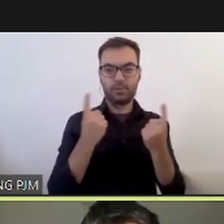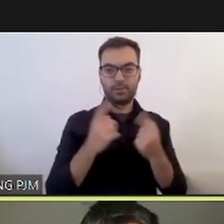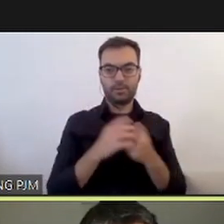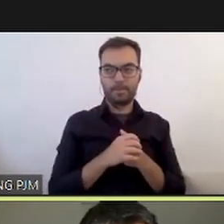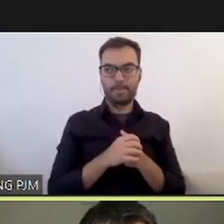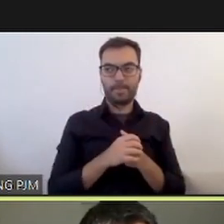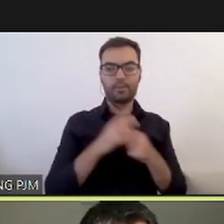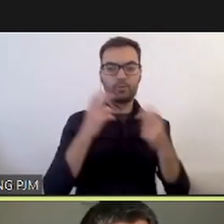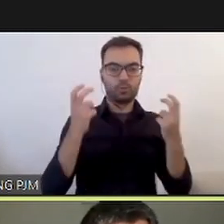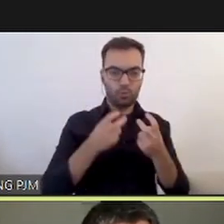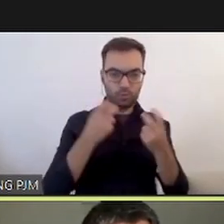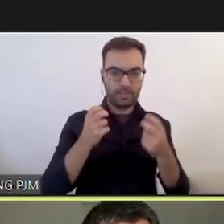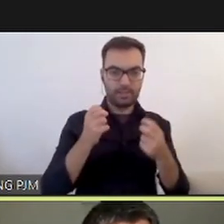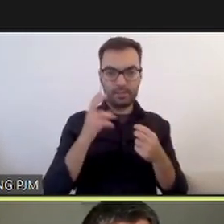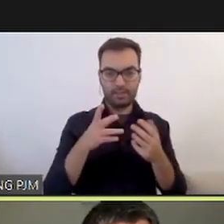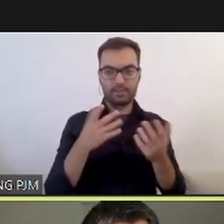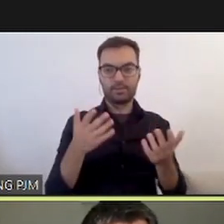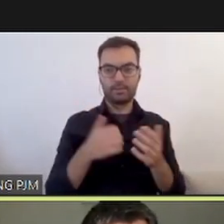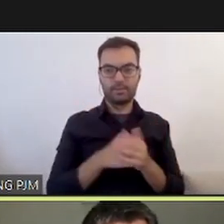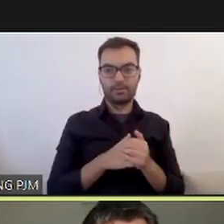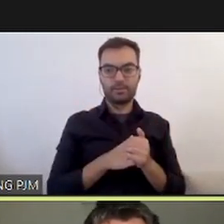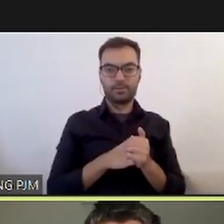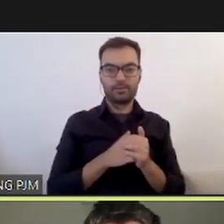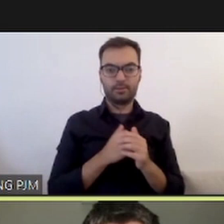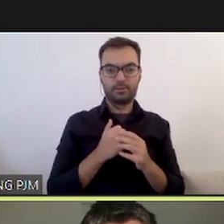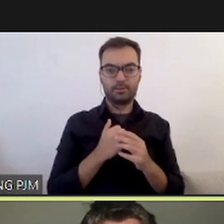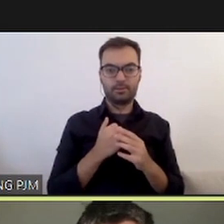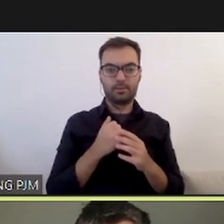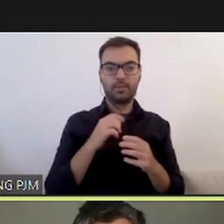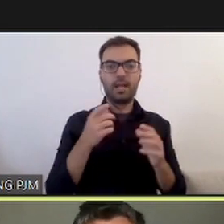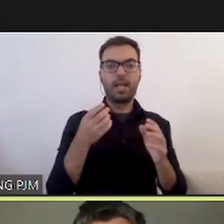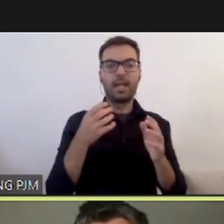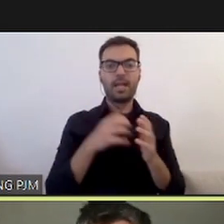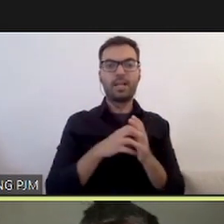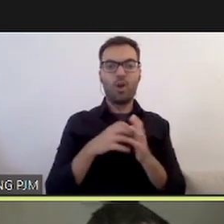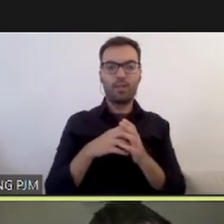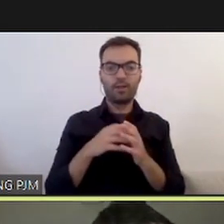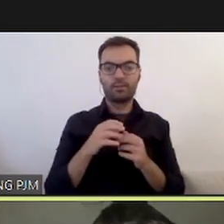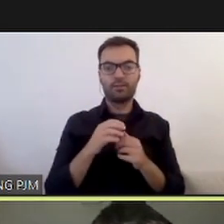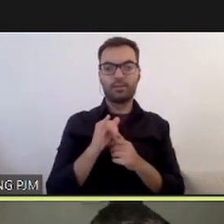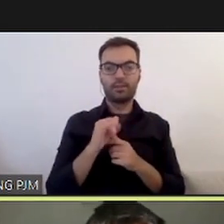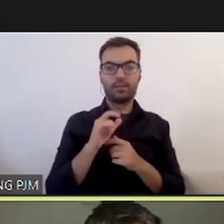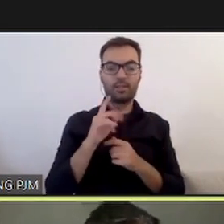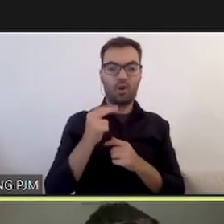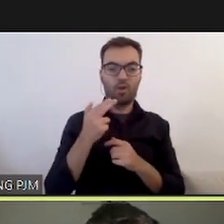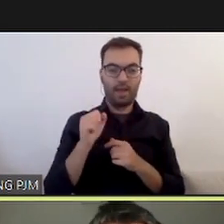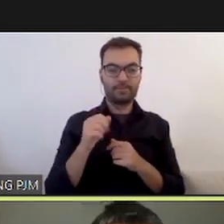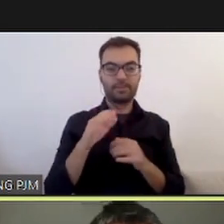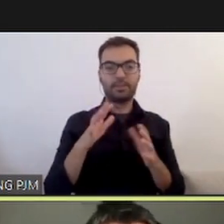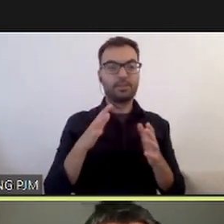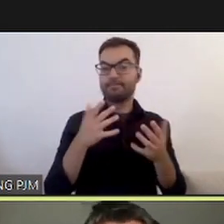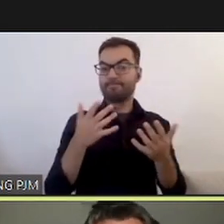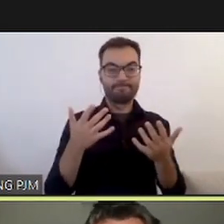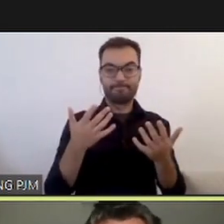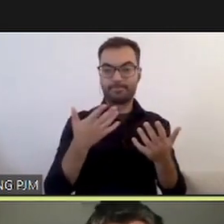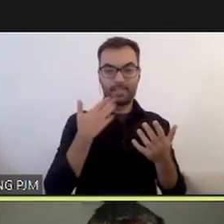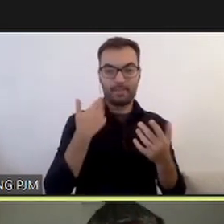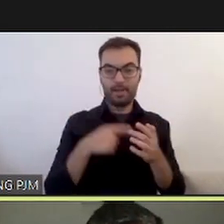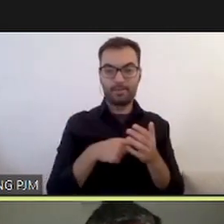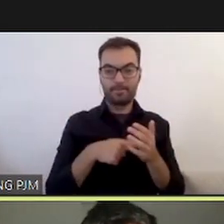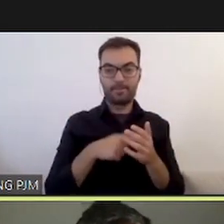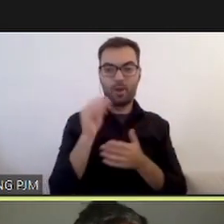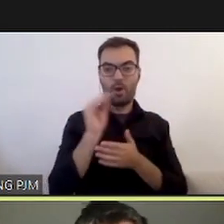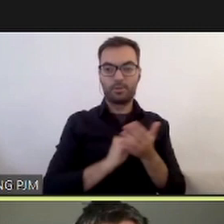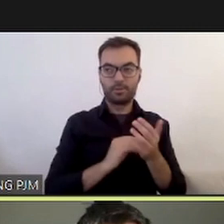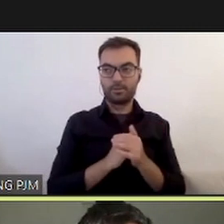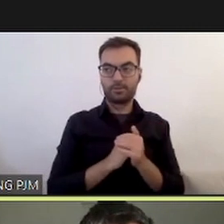a Shukai. There is some icon, again, icon, which doesn't have the